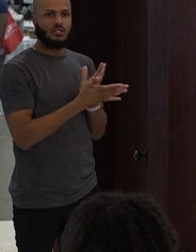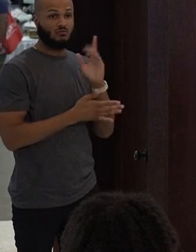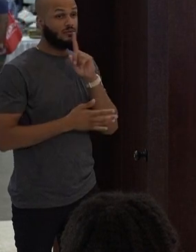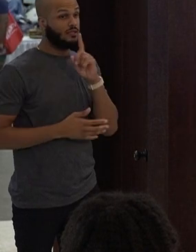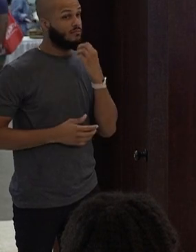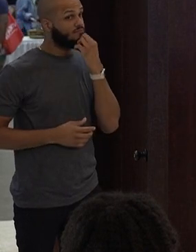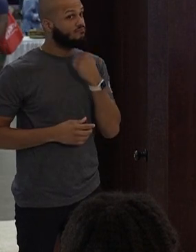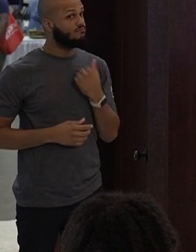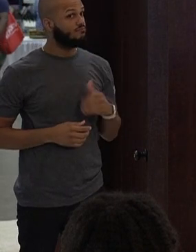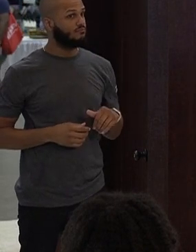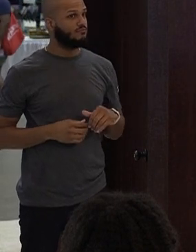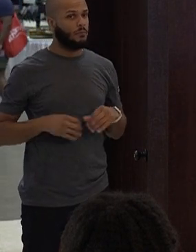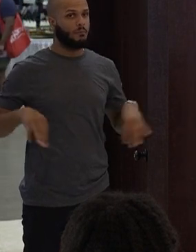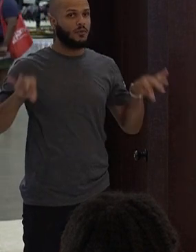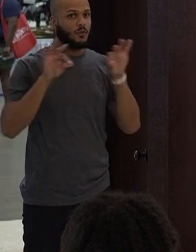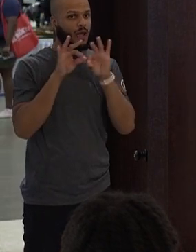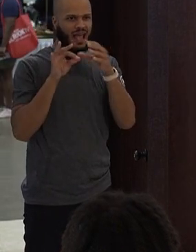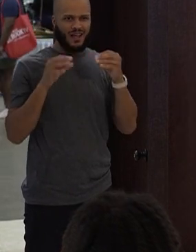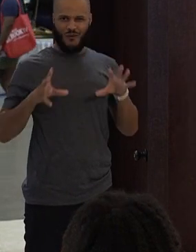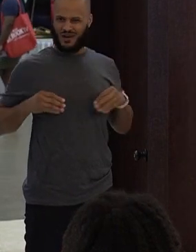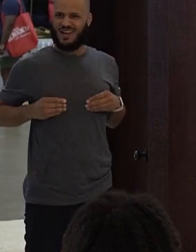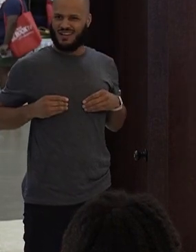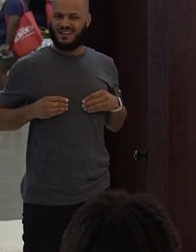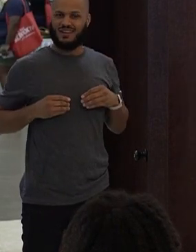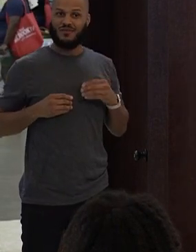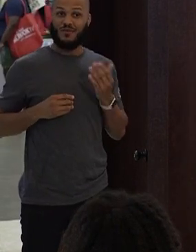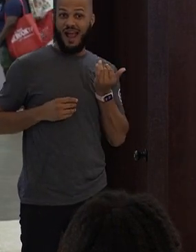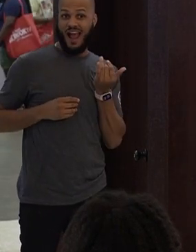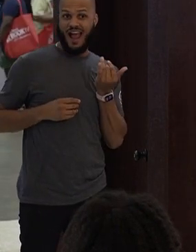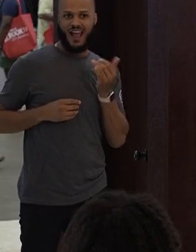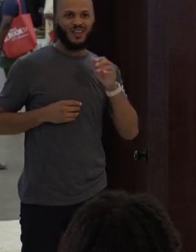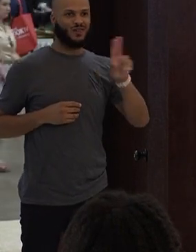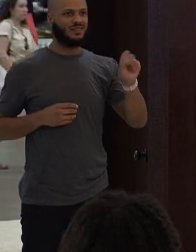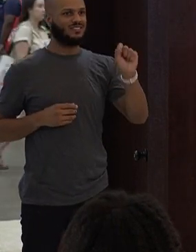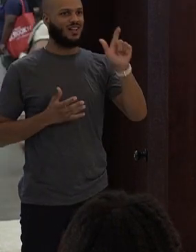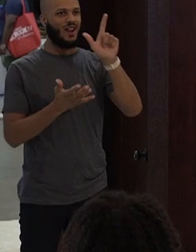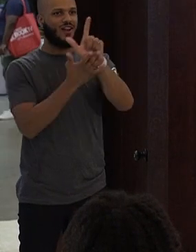property, and you own that, thanks to U.S. law.